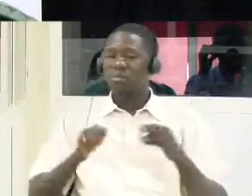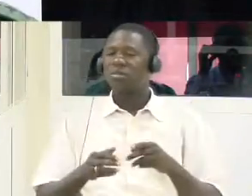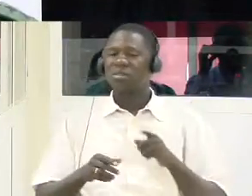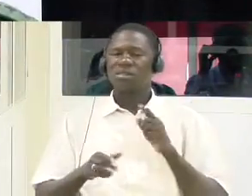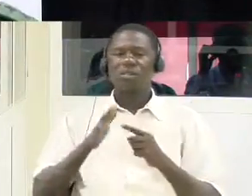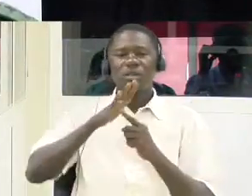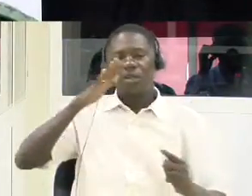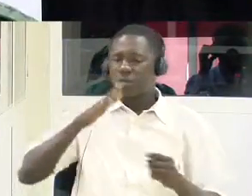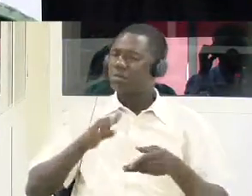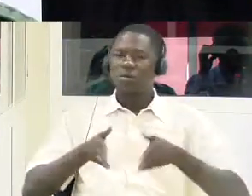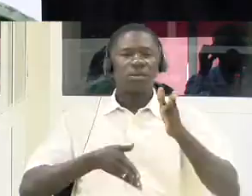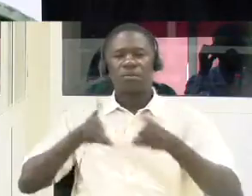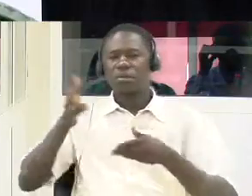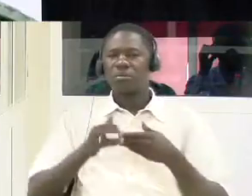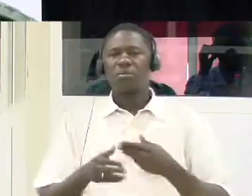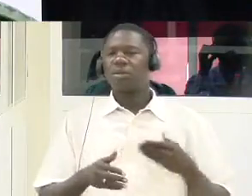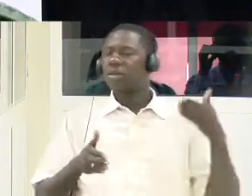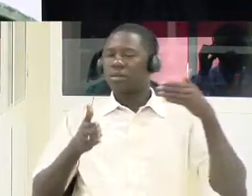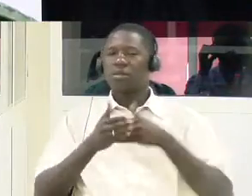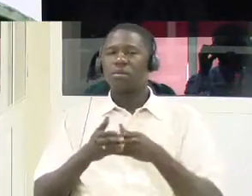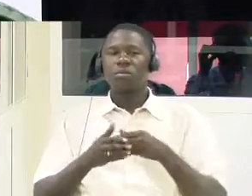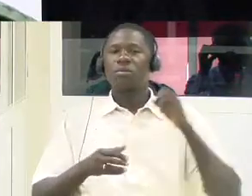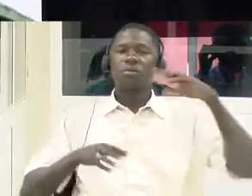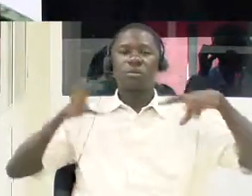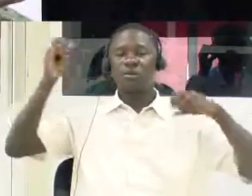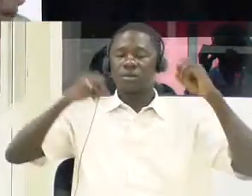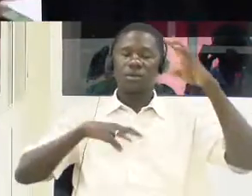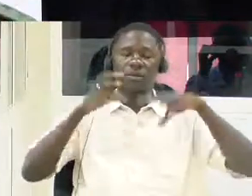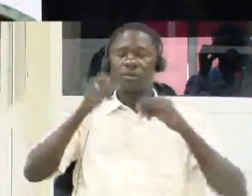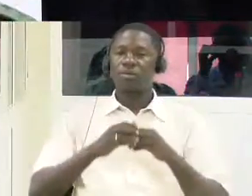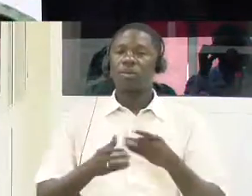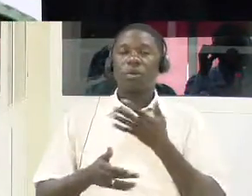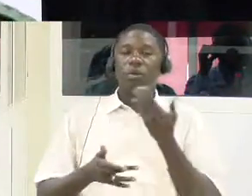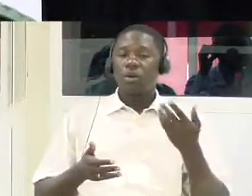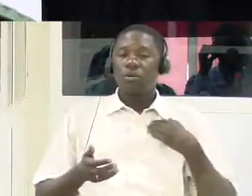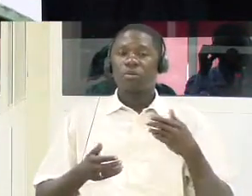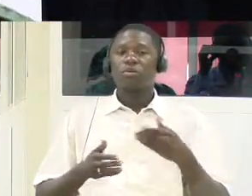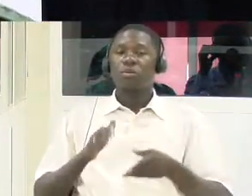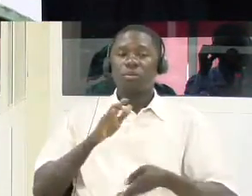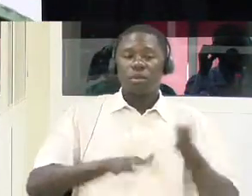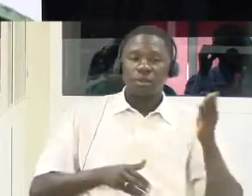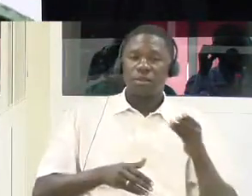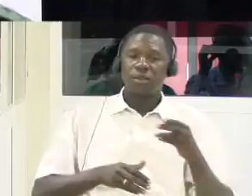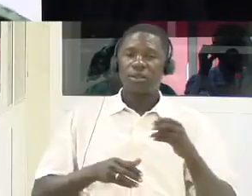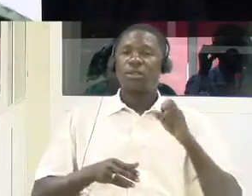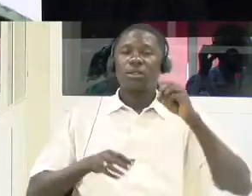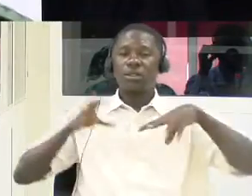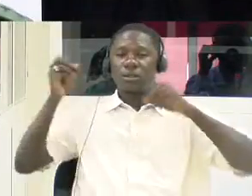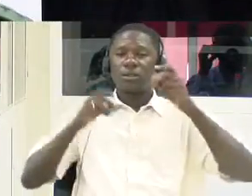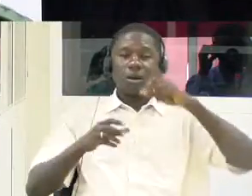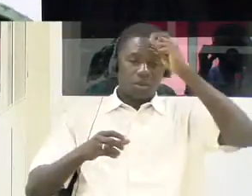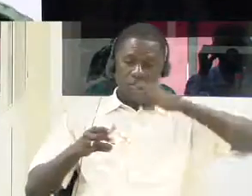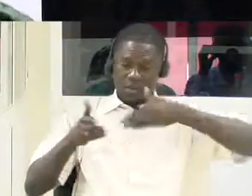came through Kairaba Avenue. Then I came, when I was passing the Kairaba station, our guys